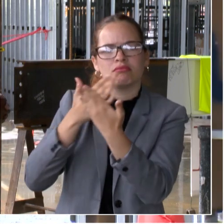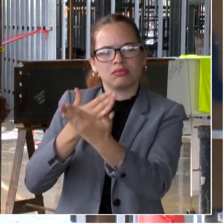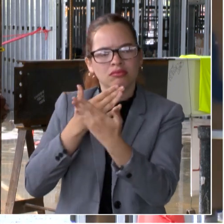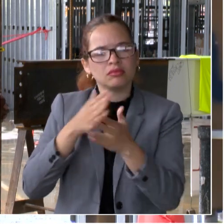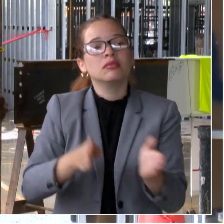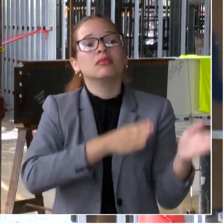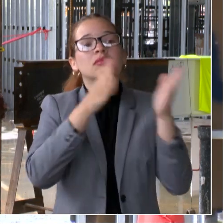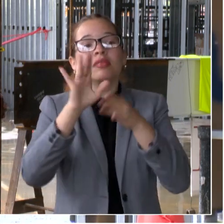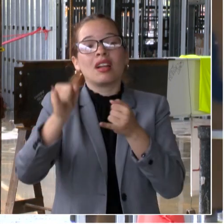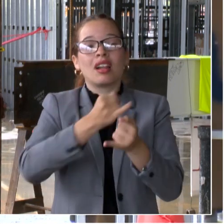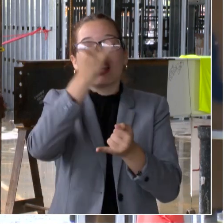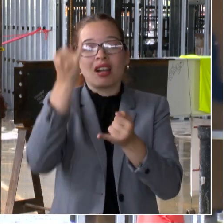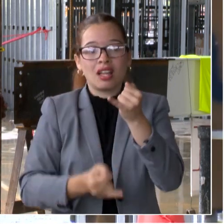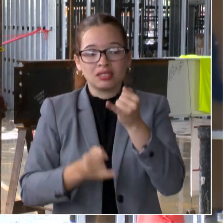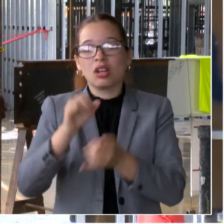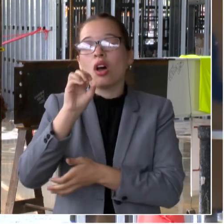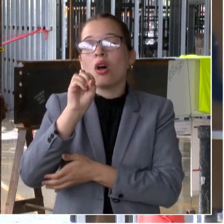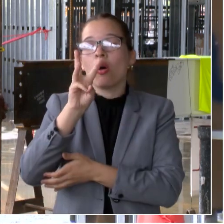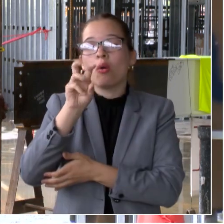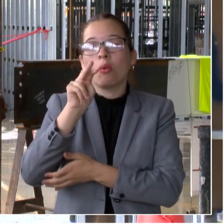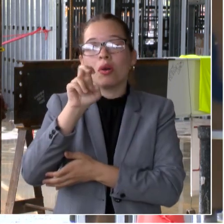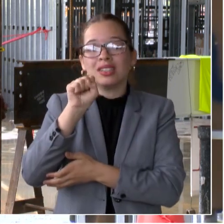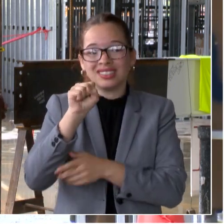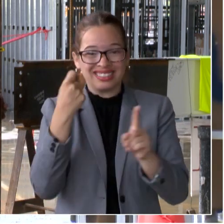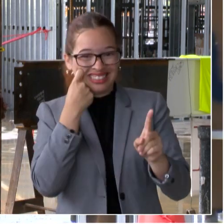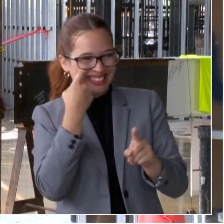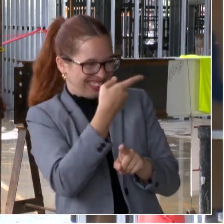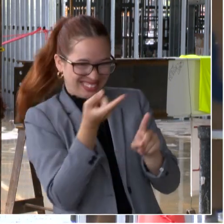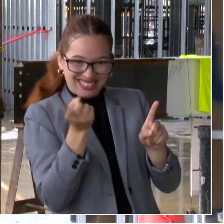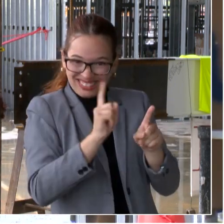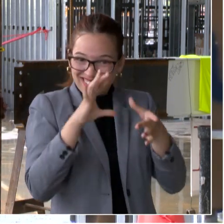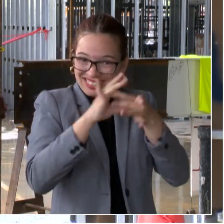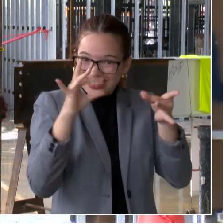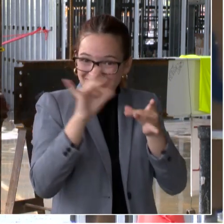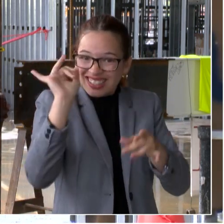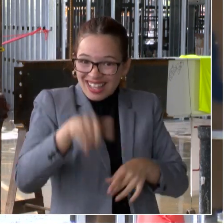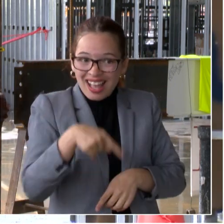Director for DGS, Delano Hunter, and his entire team. And I've